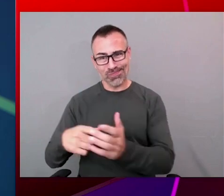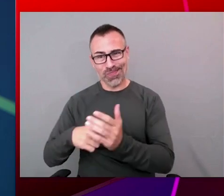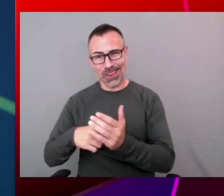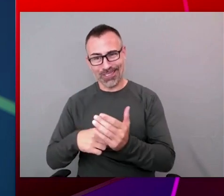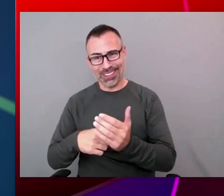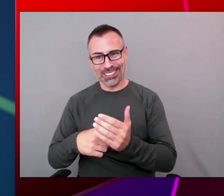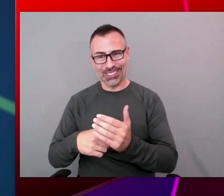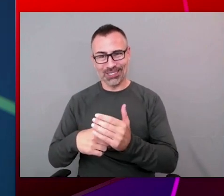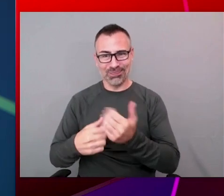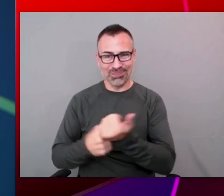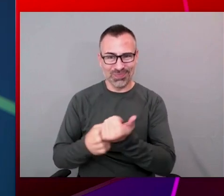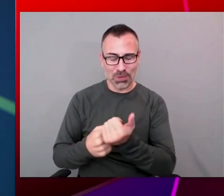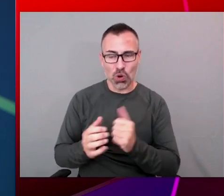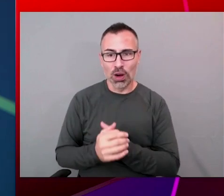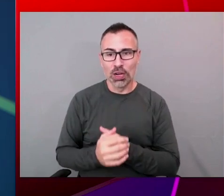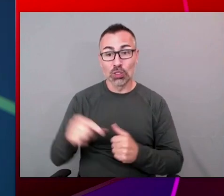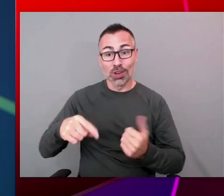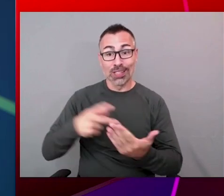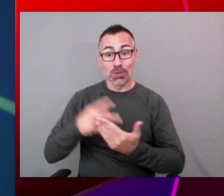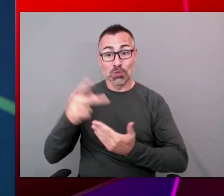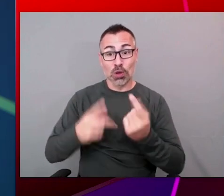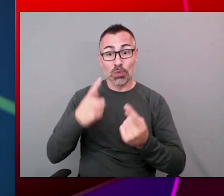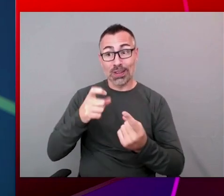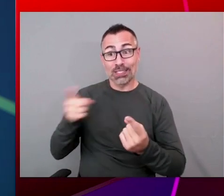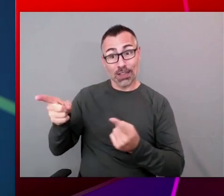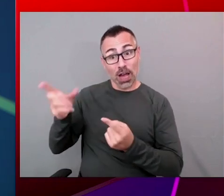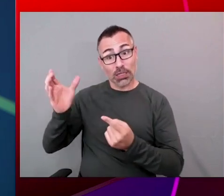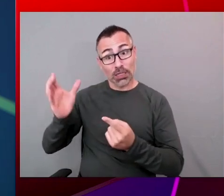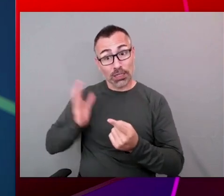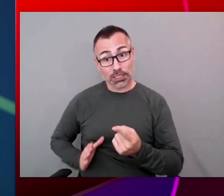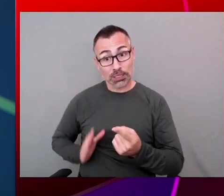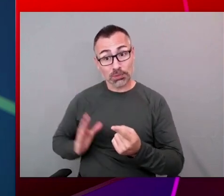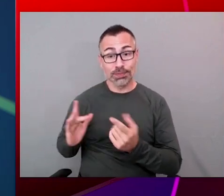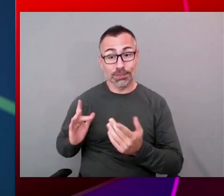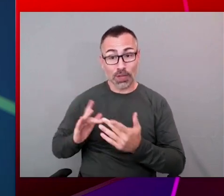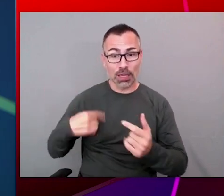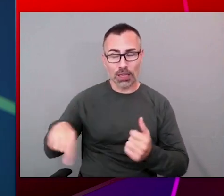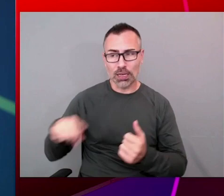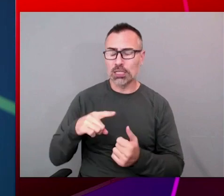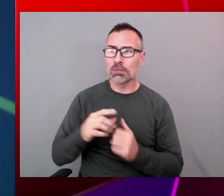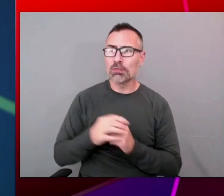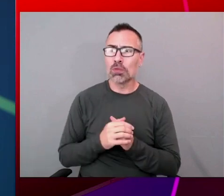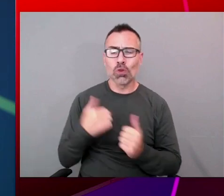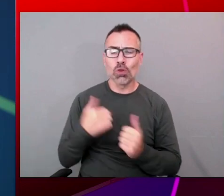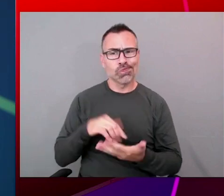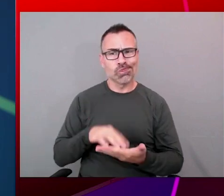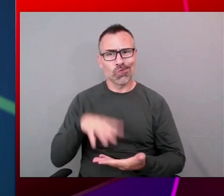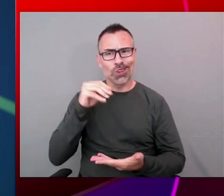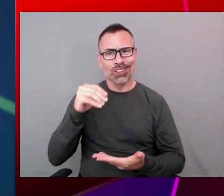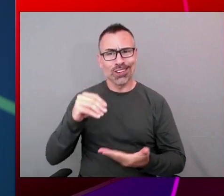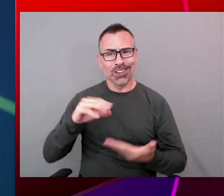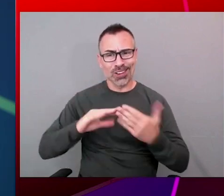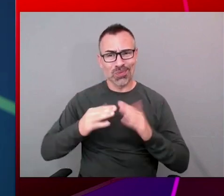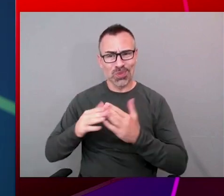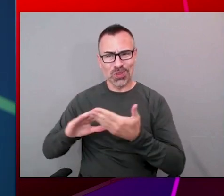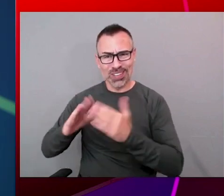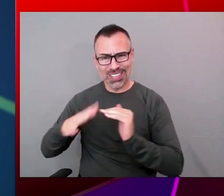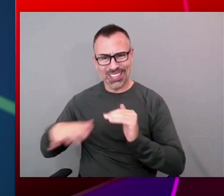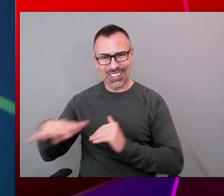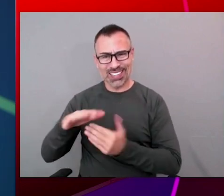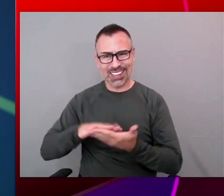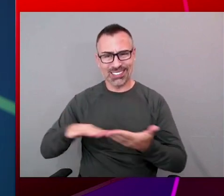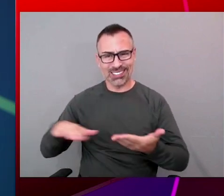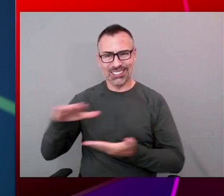a customer who reached out to us. And so we learned very quickly that community colleges are